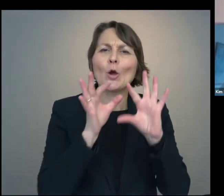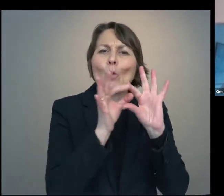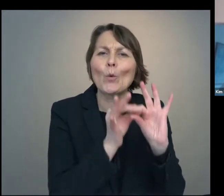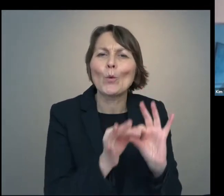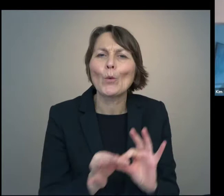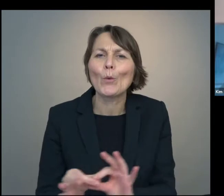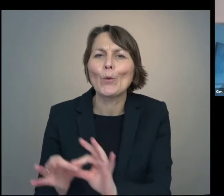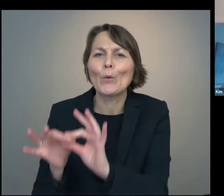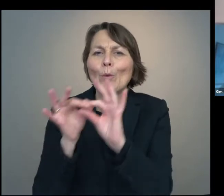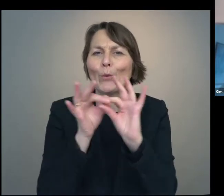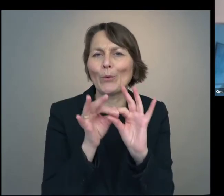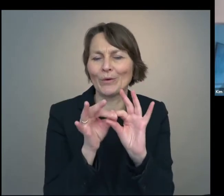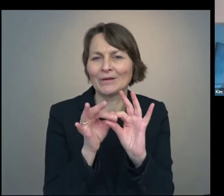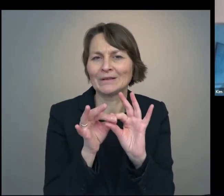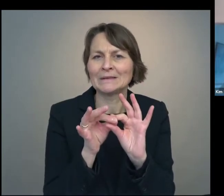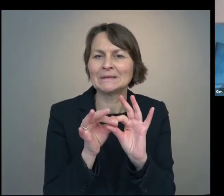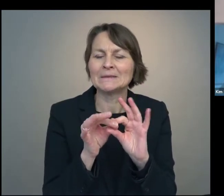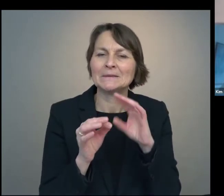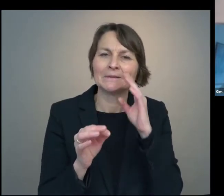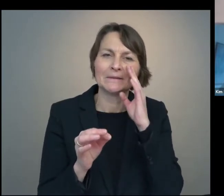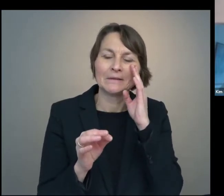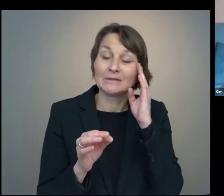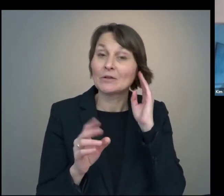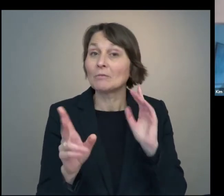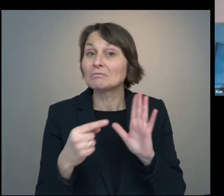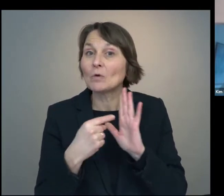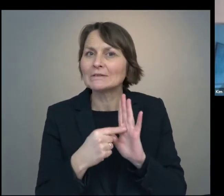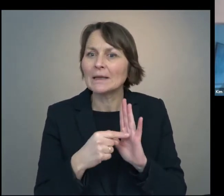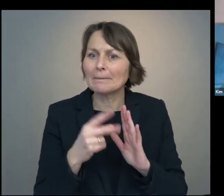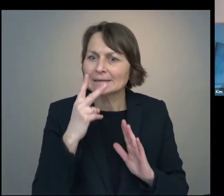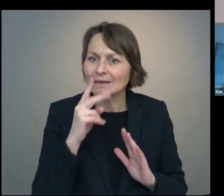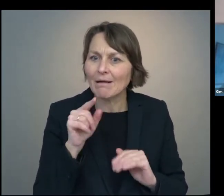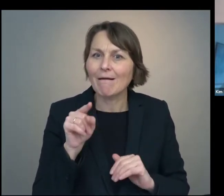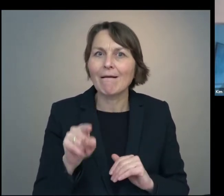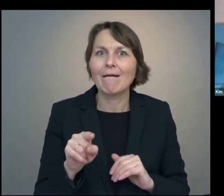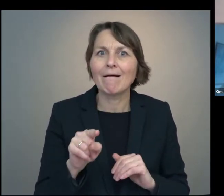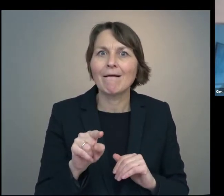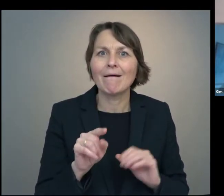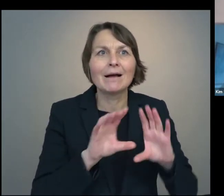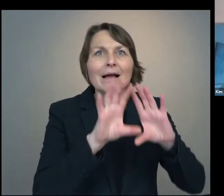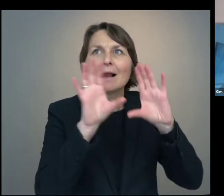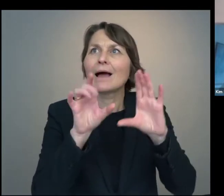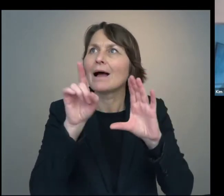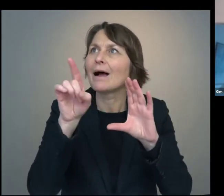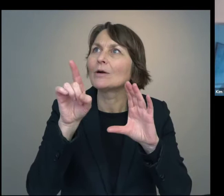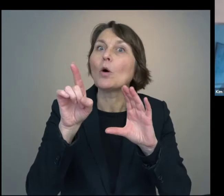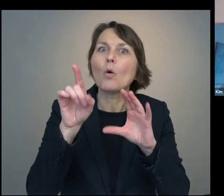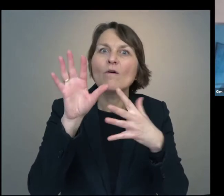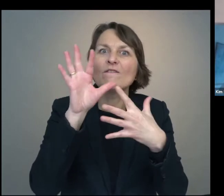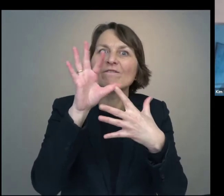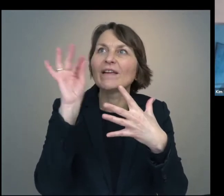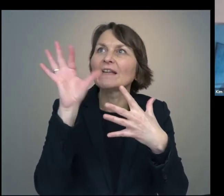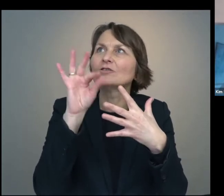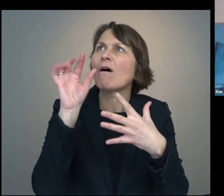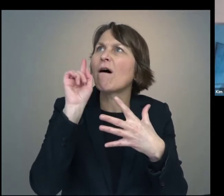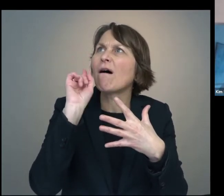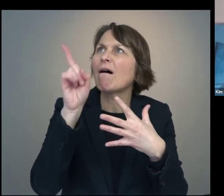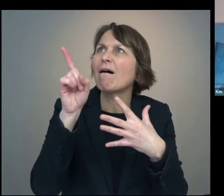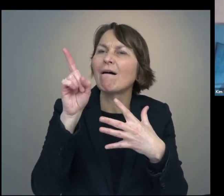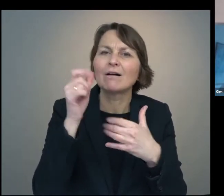something like that, where we see features developed in cloud that then